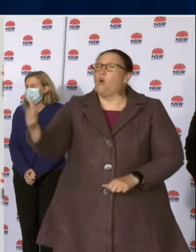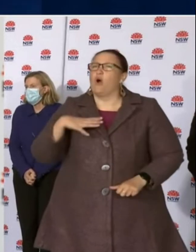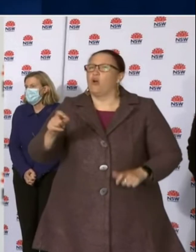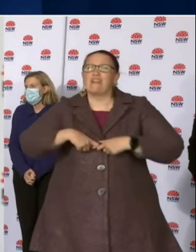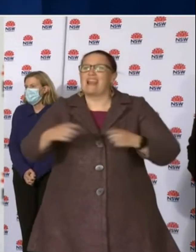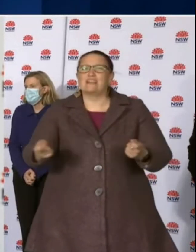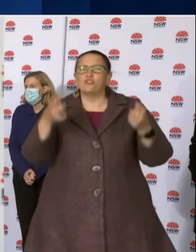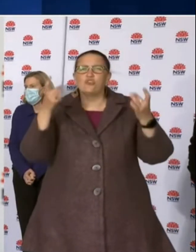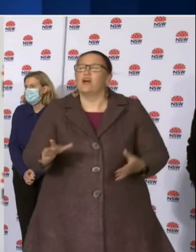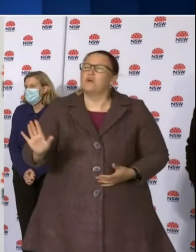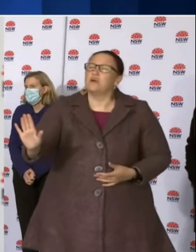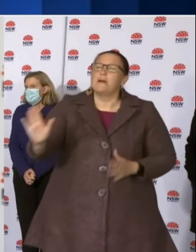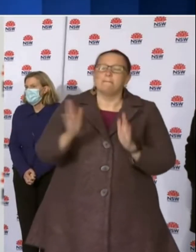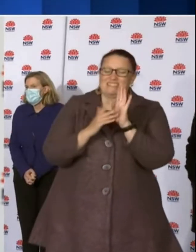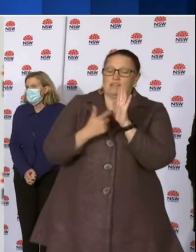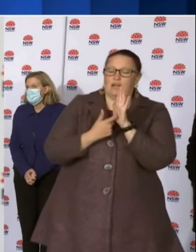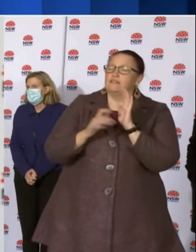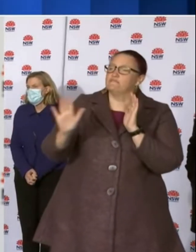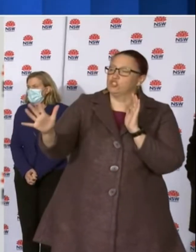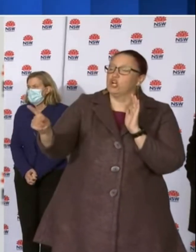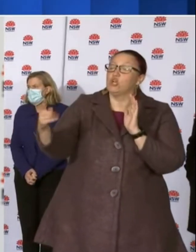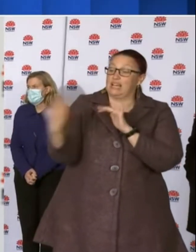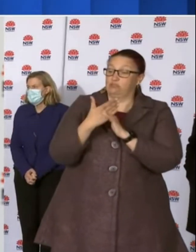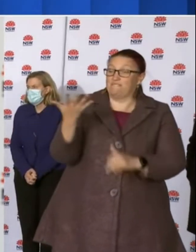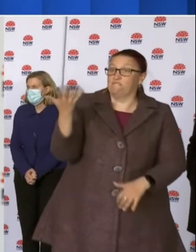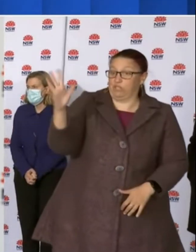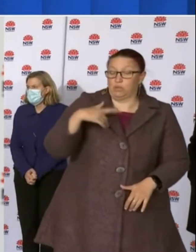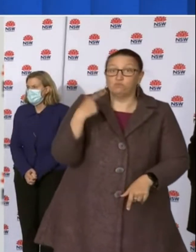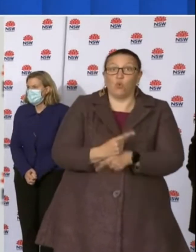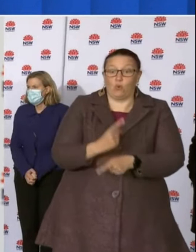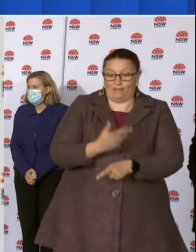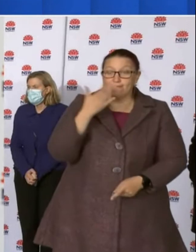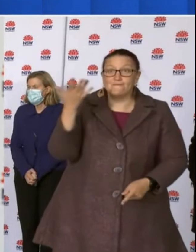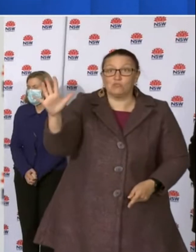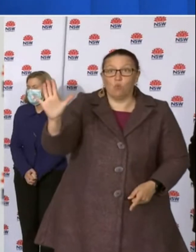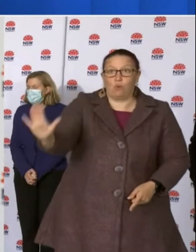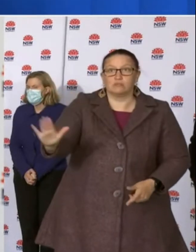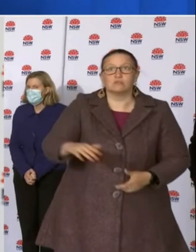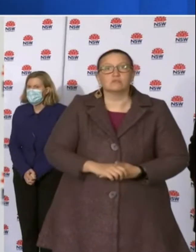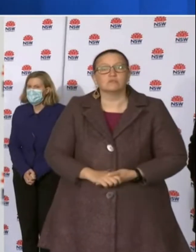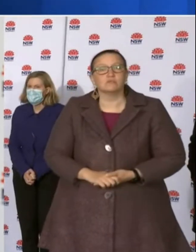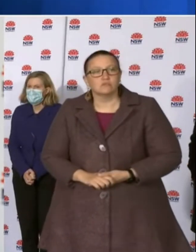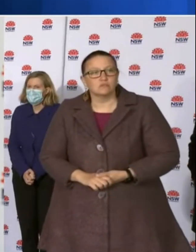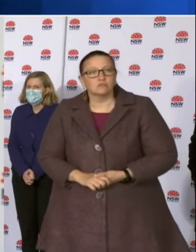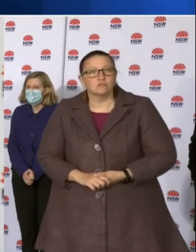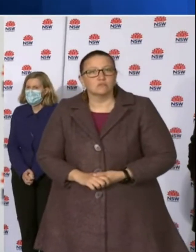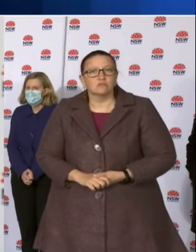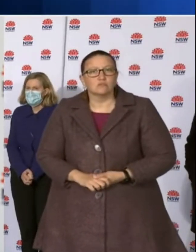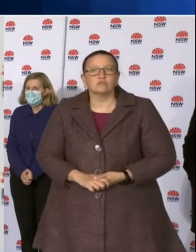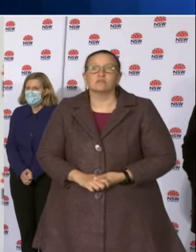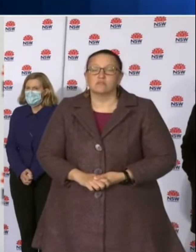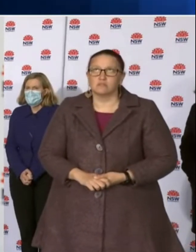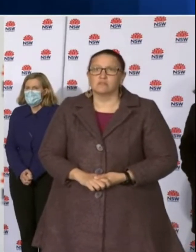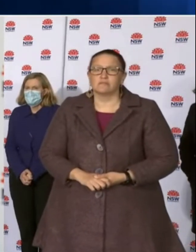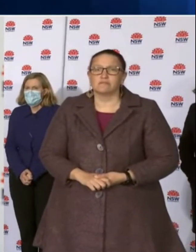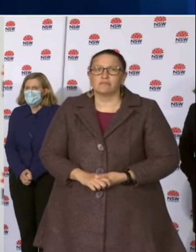Why don't you release them? Mr Clennell, I don't need you interrupting when I'm speaking, thanks. So in terms of actually giving the message, an